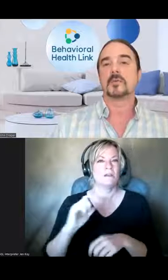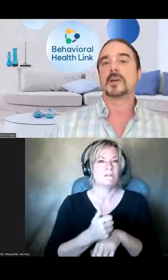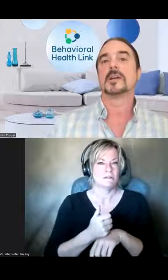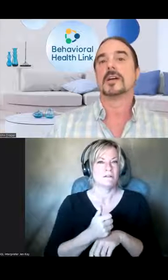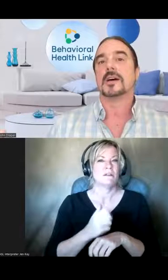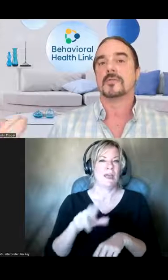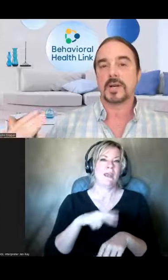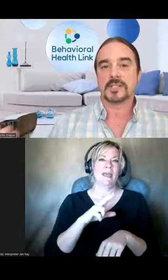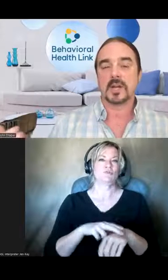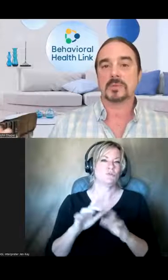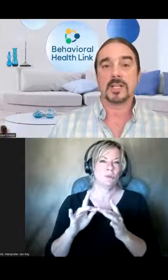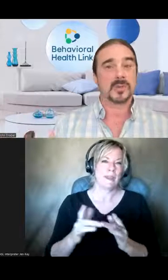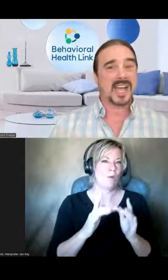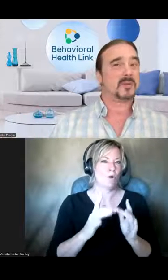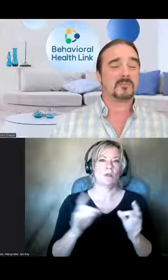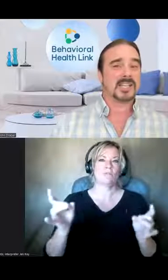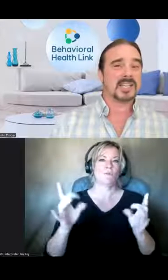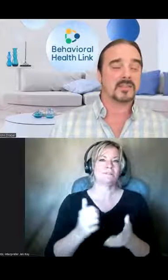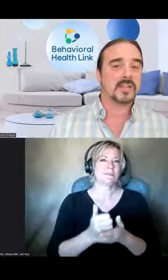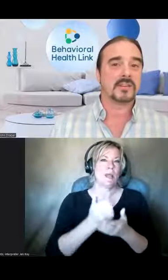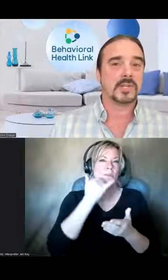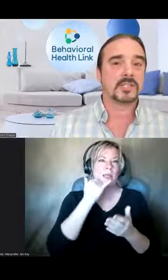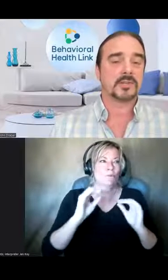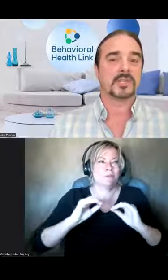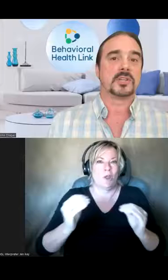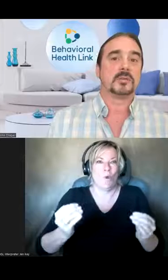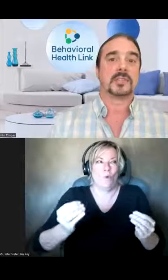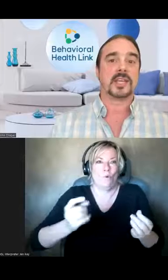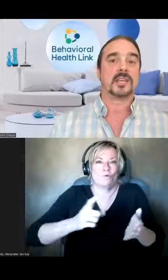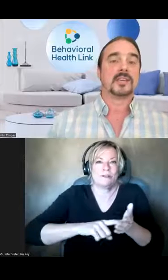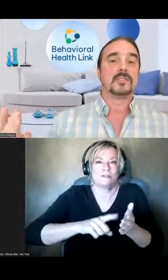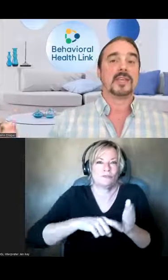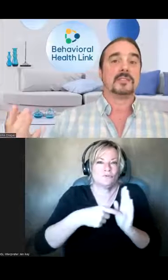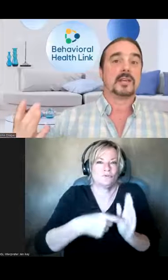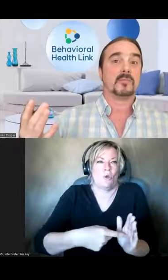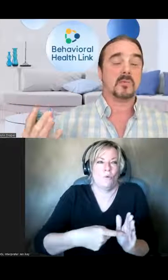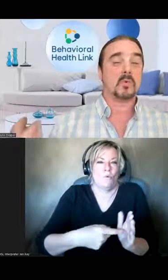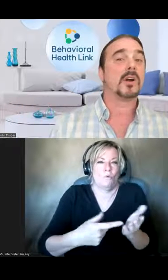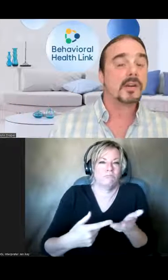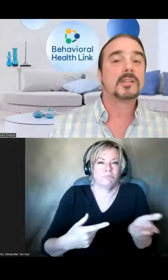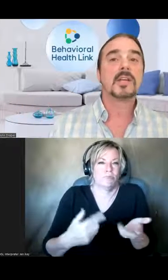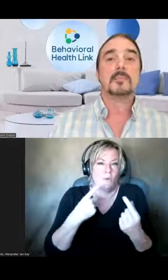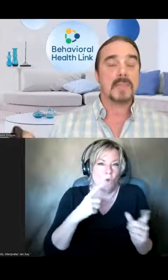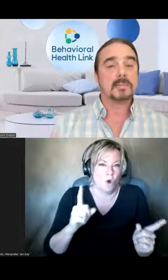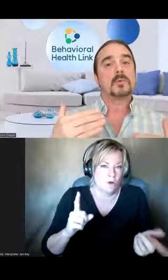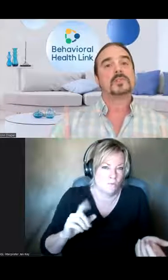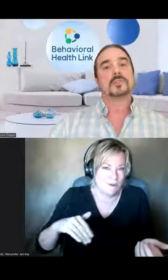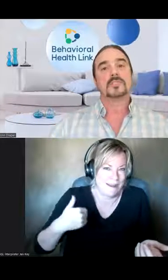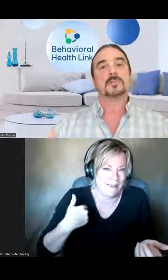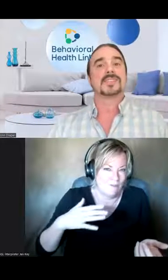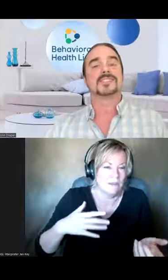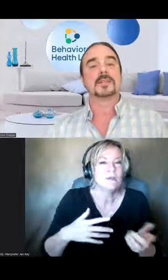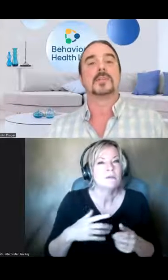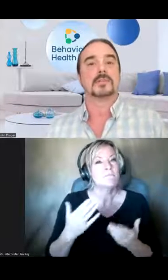national network of crisis helplines without really any definitive research that showed that they worked, maybe we should